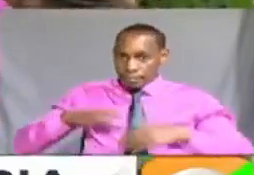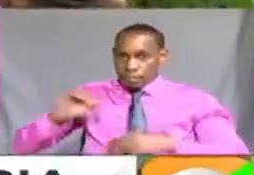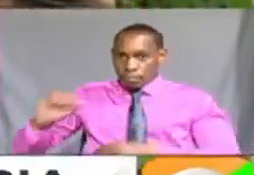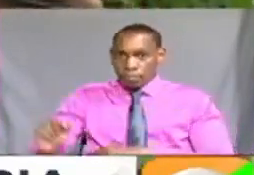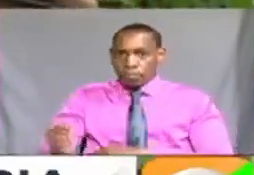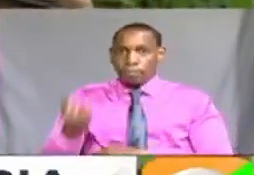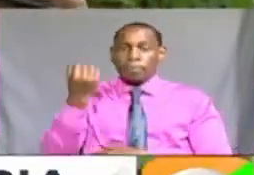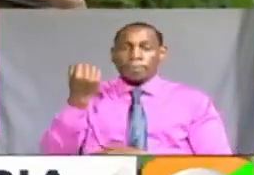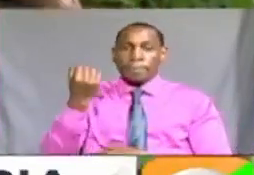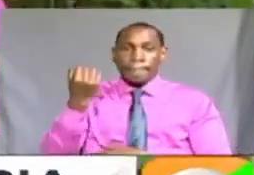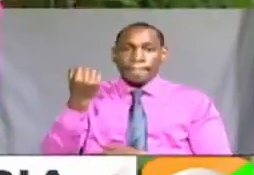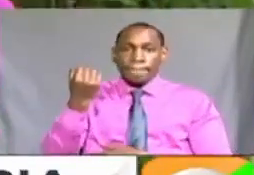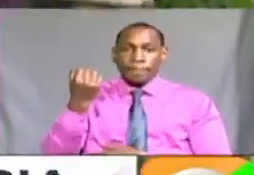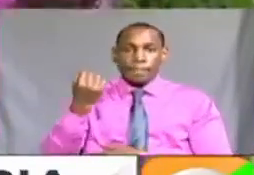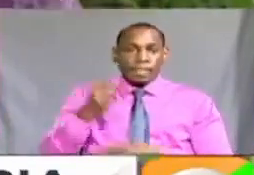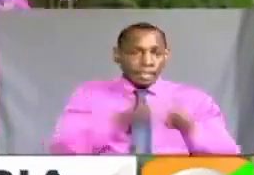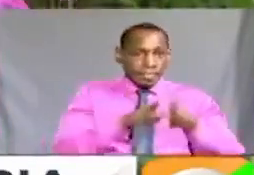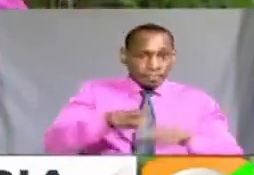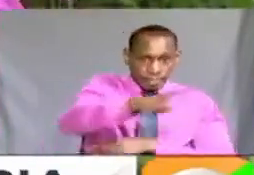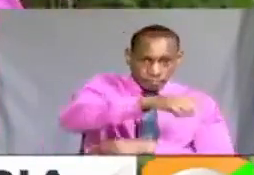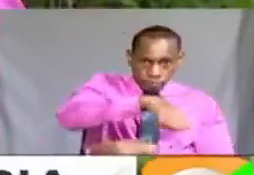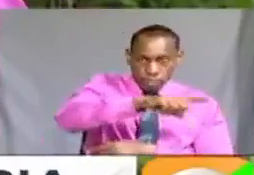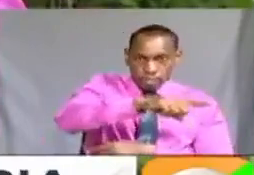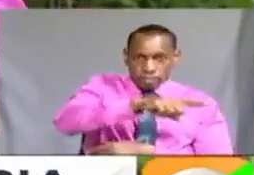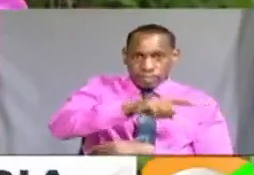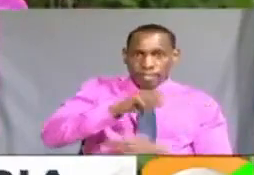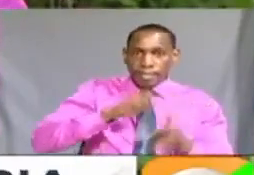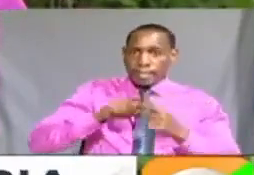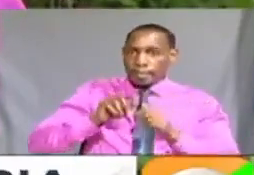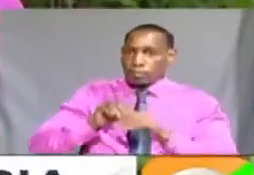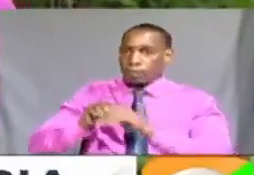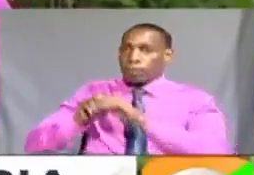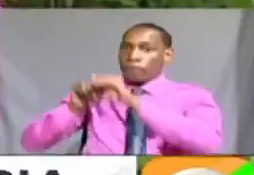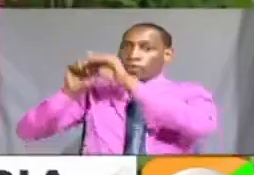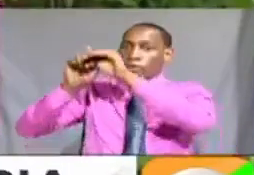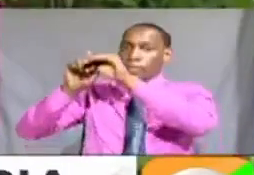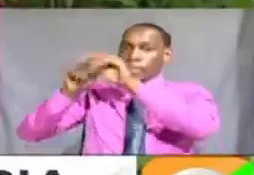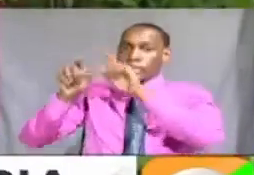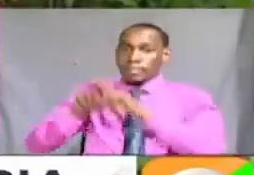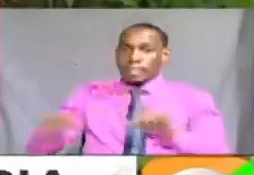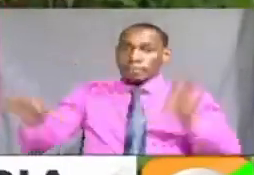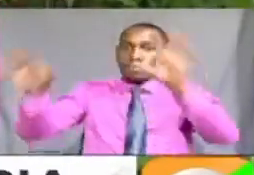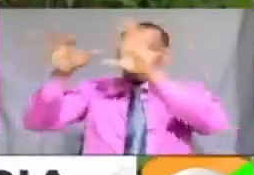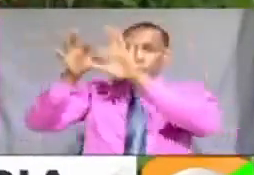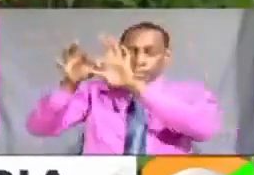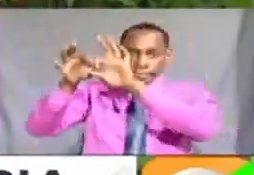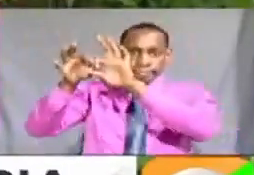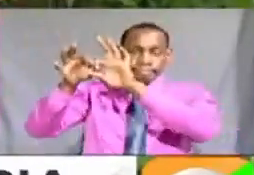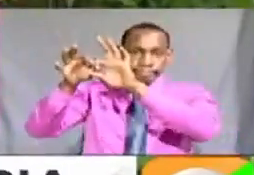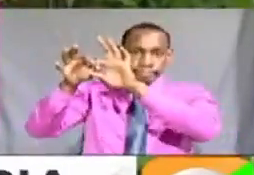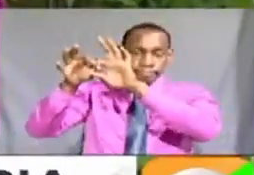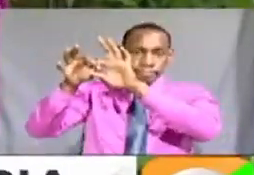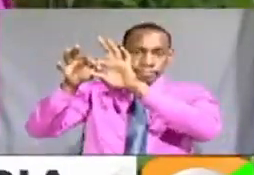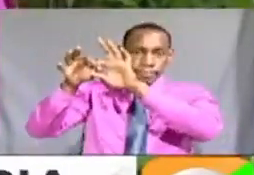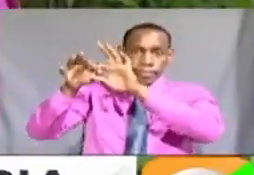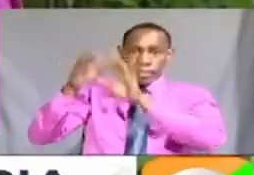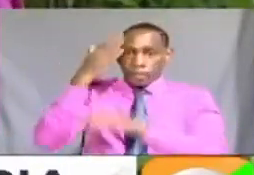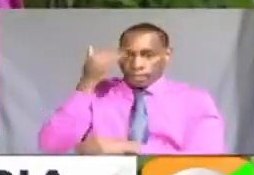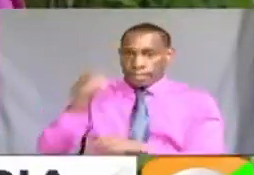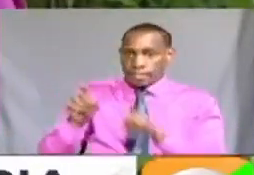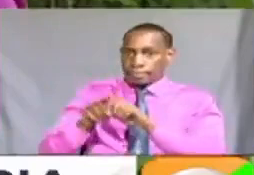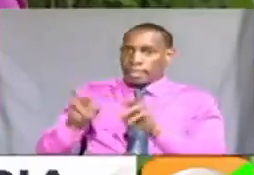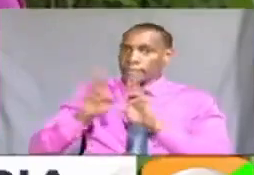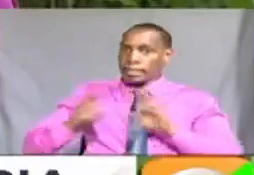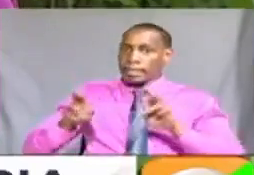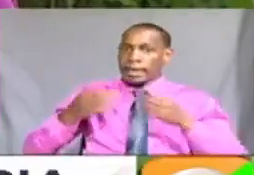rise. And us, we will then follow. They will be caught up, we will catch up with them, because they already